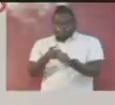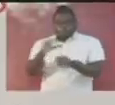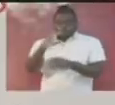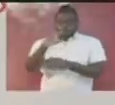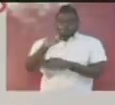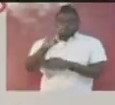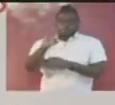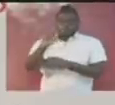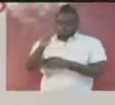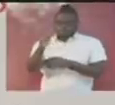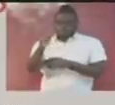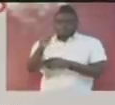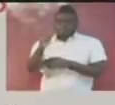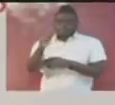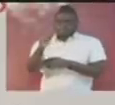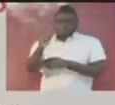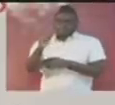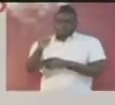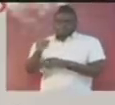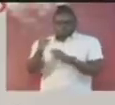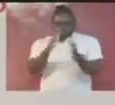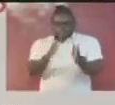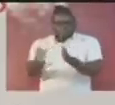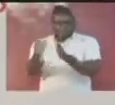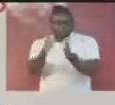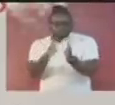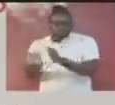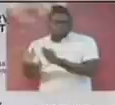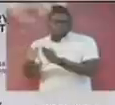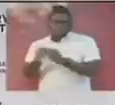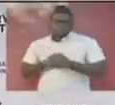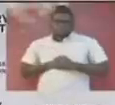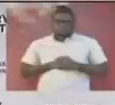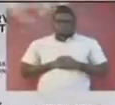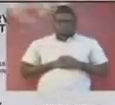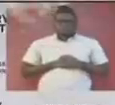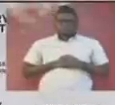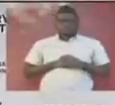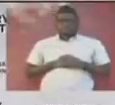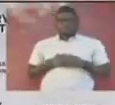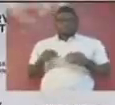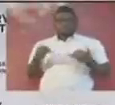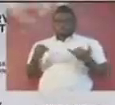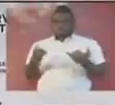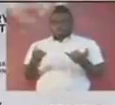much. Thank you very much, Minister. And we go now to Wired 868, please.